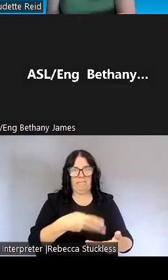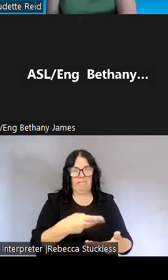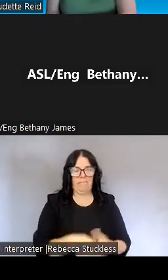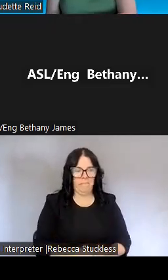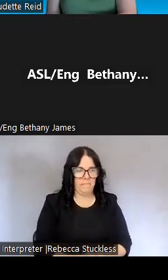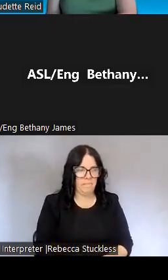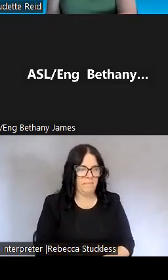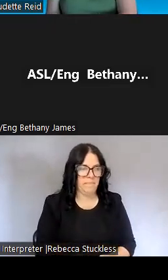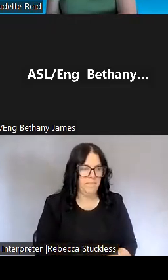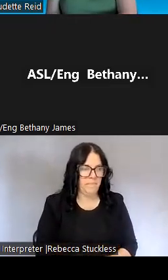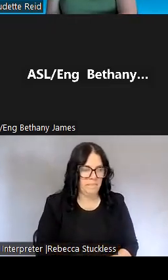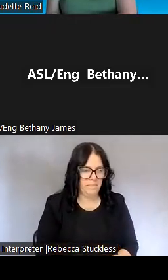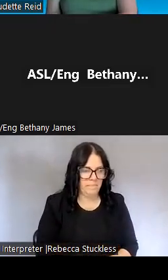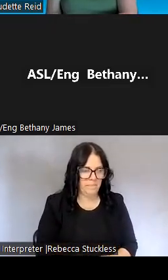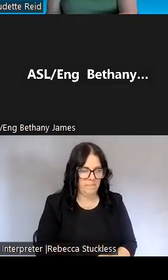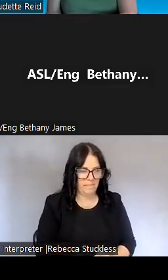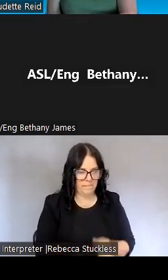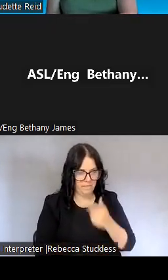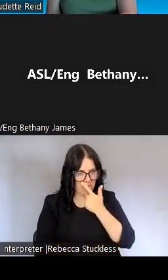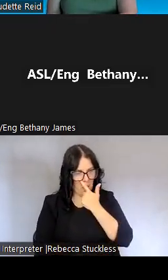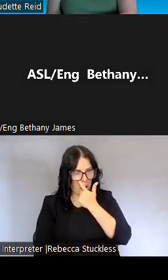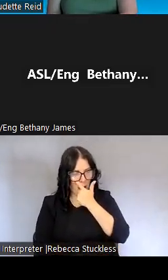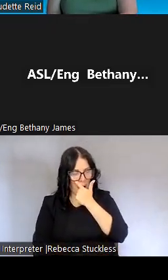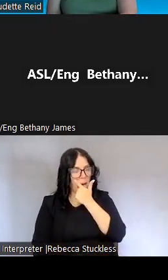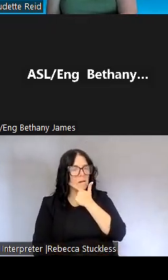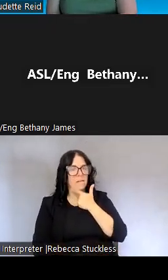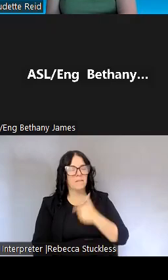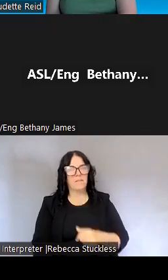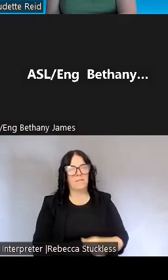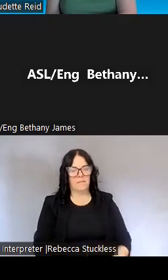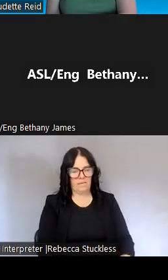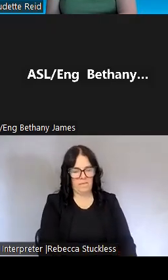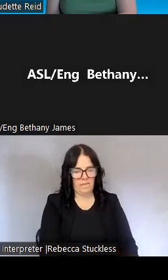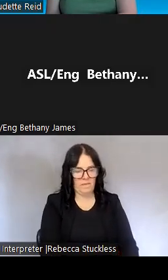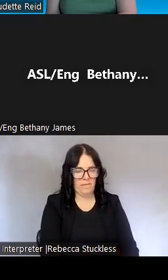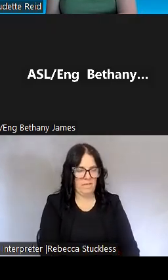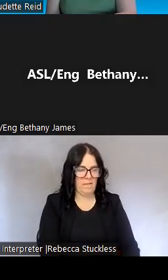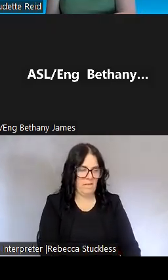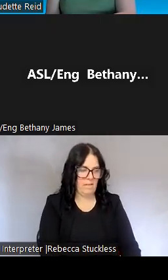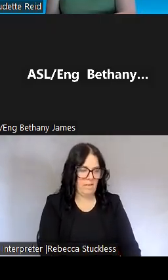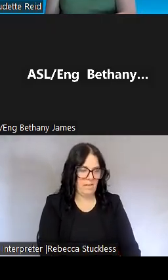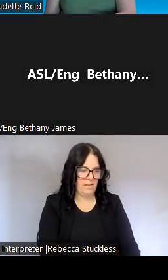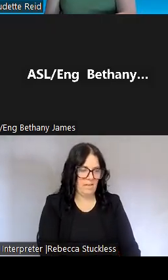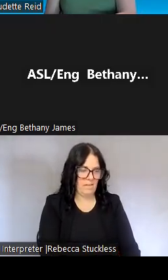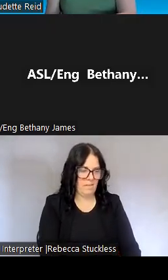device. And it can also capture and